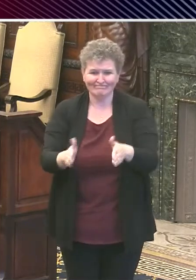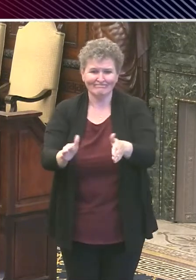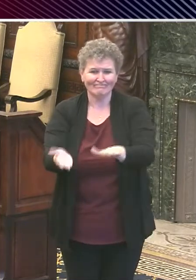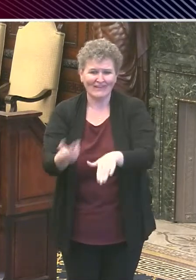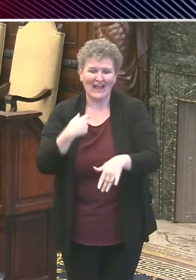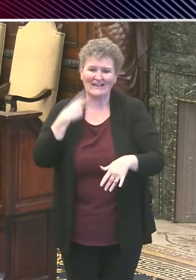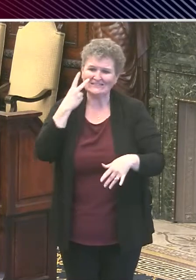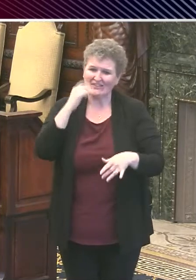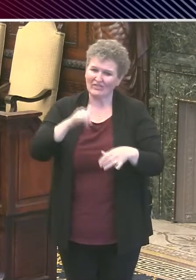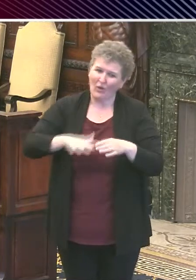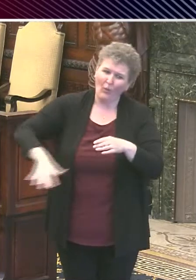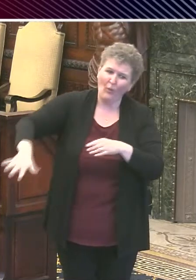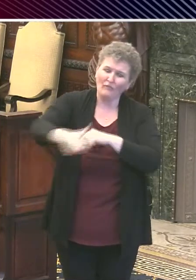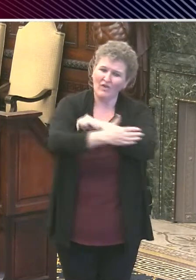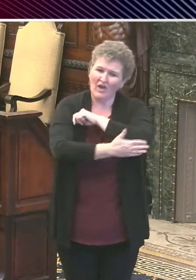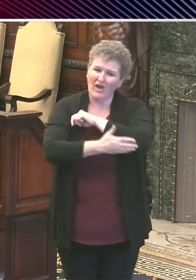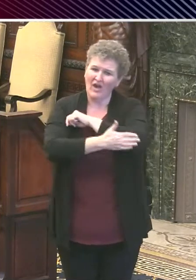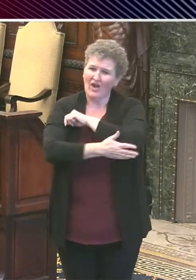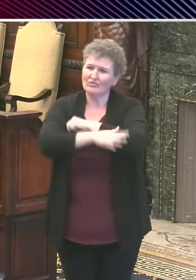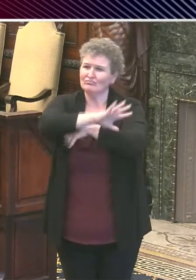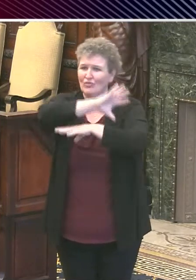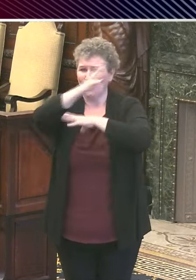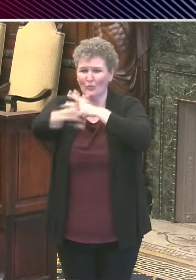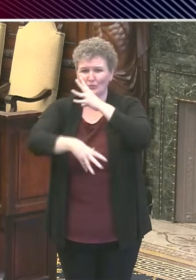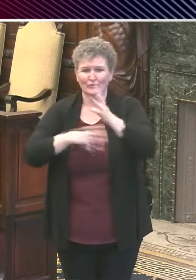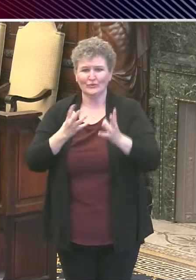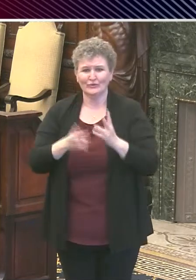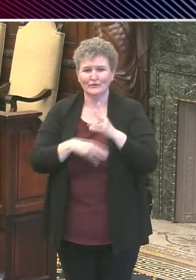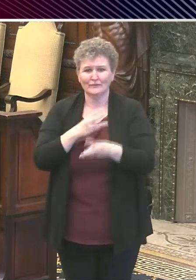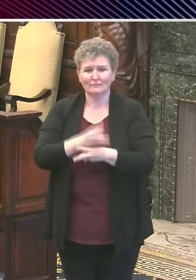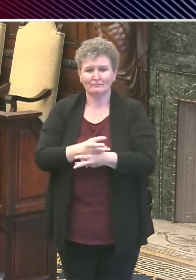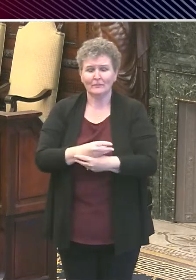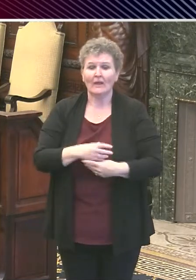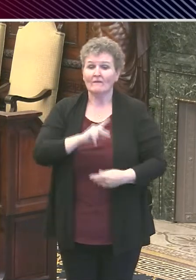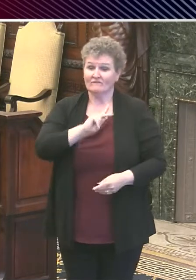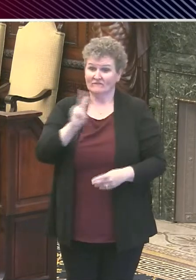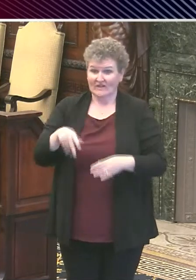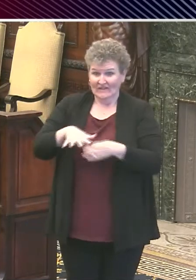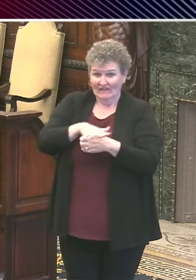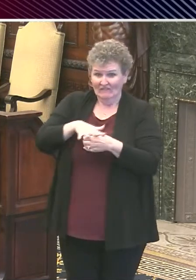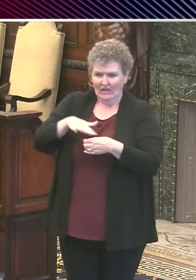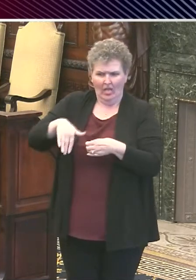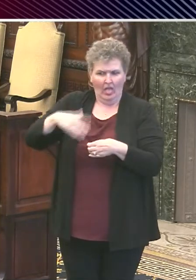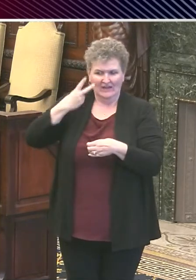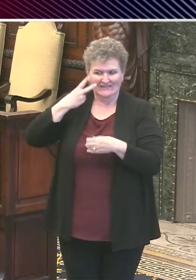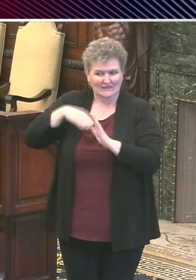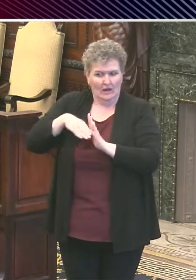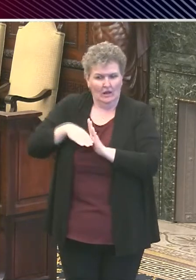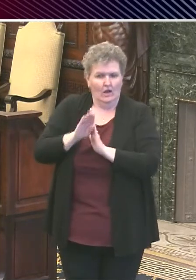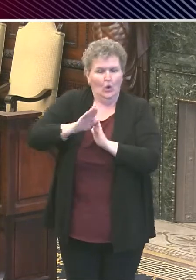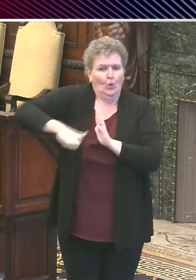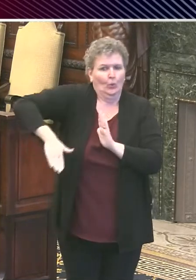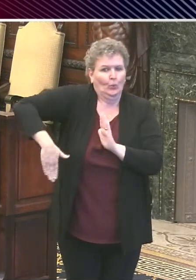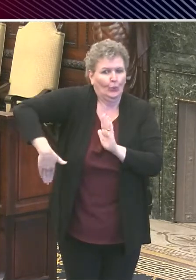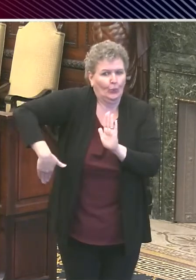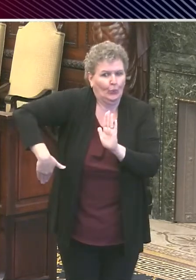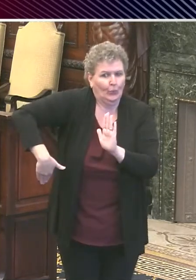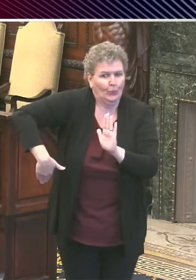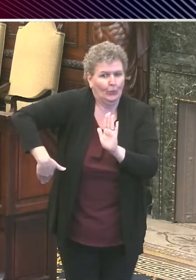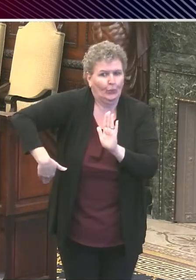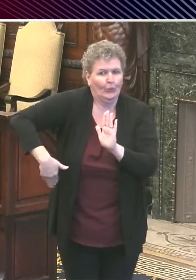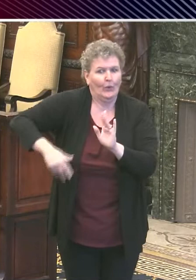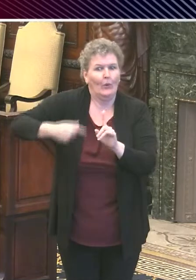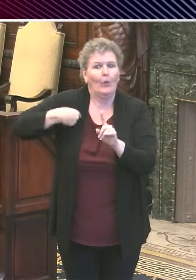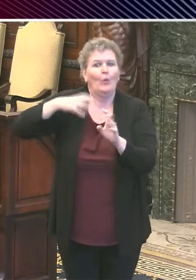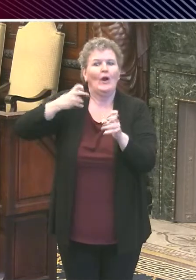the nation as a whole. Now, Philadelphia has not seen those rapid increases or those increases in deaths yet, and we very much want to